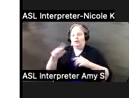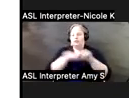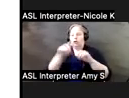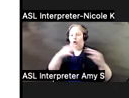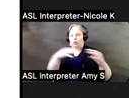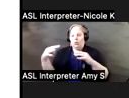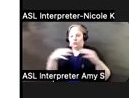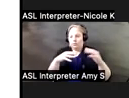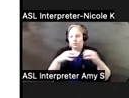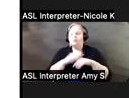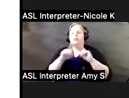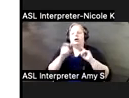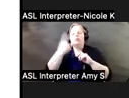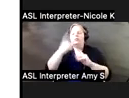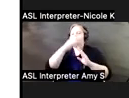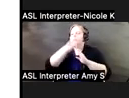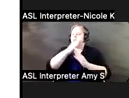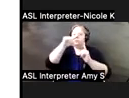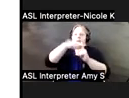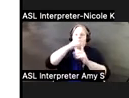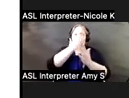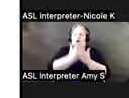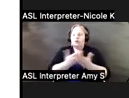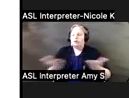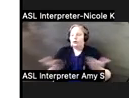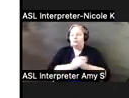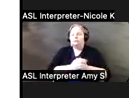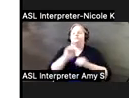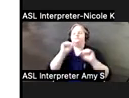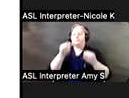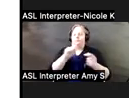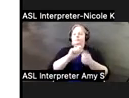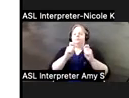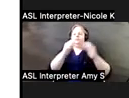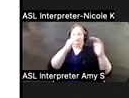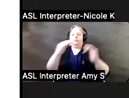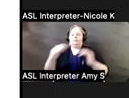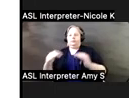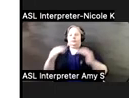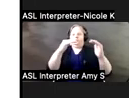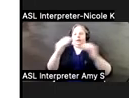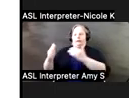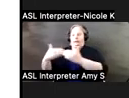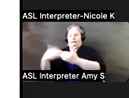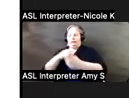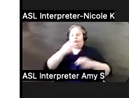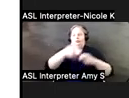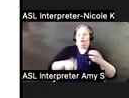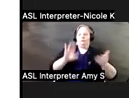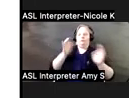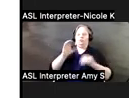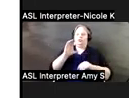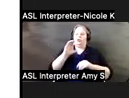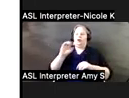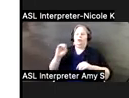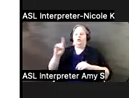games. But one great thing about it is that, one, you can adjust the difficulty level quite a bit more than you can like Call of Duty or other first-person